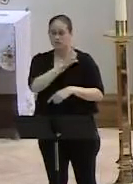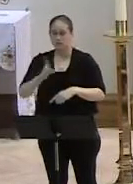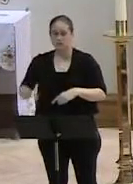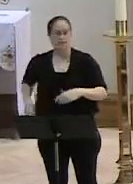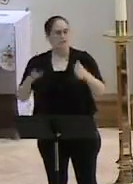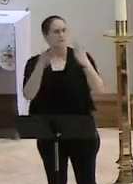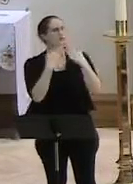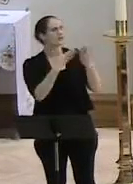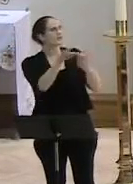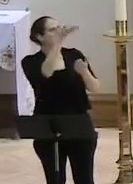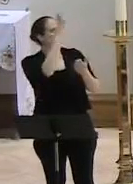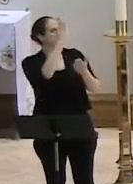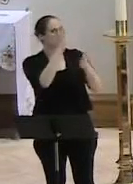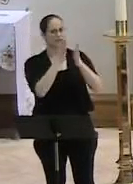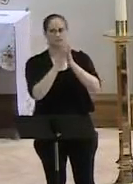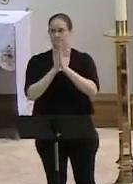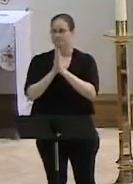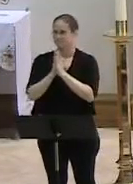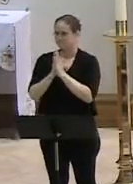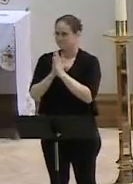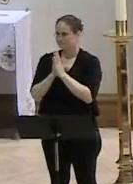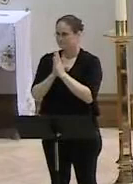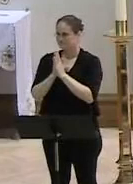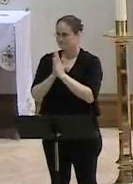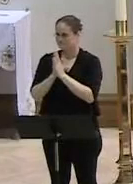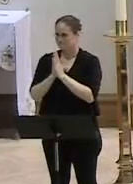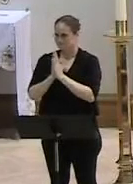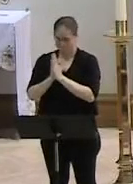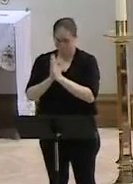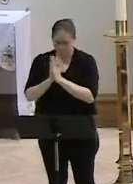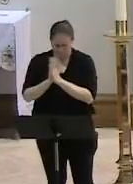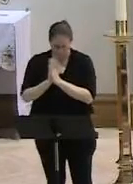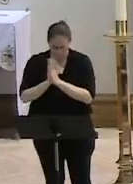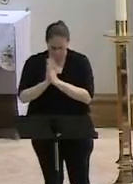Lord. Thanks be to God.